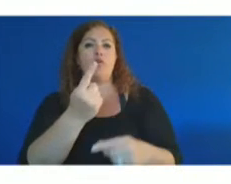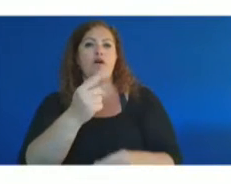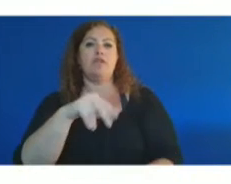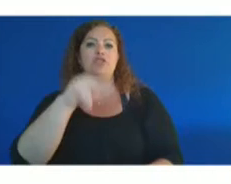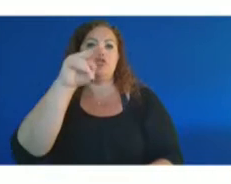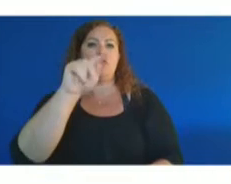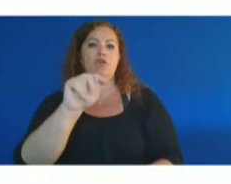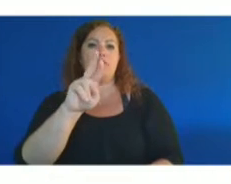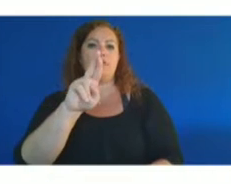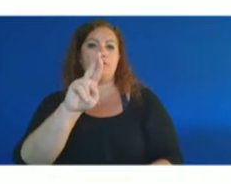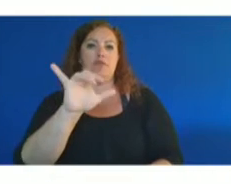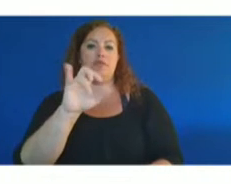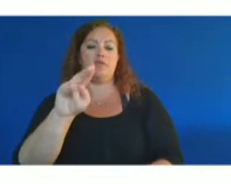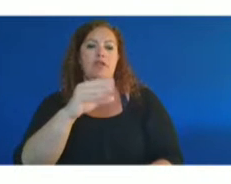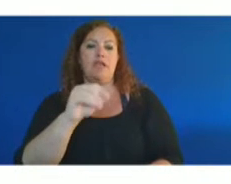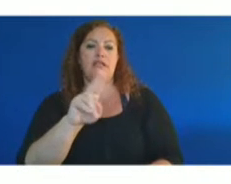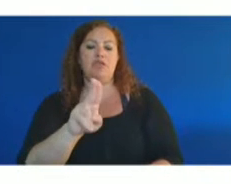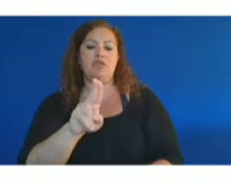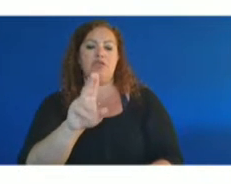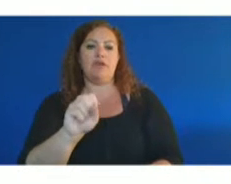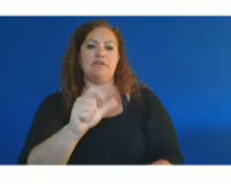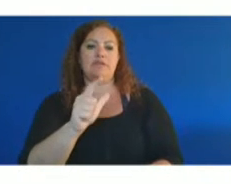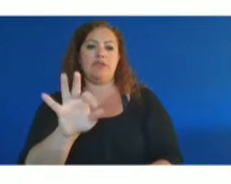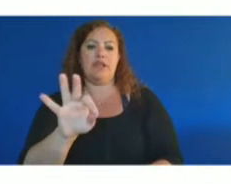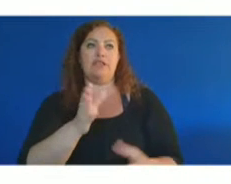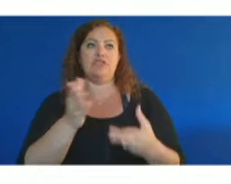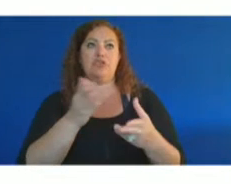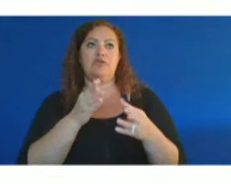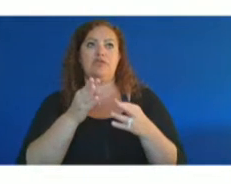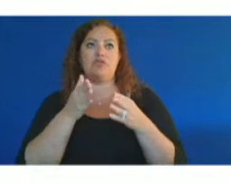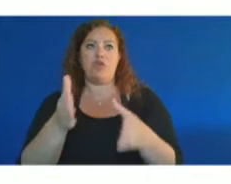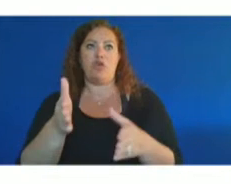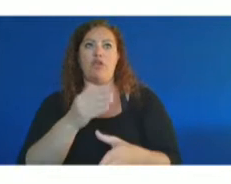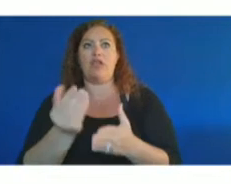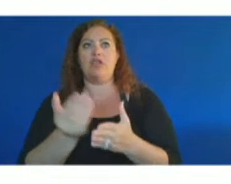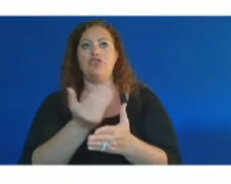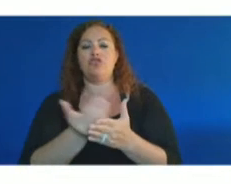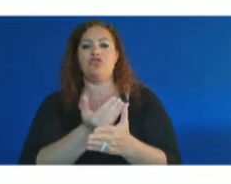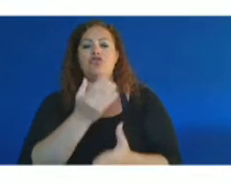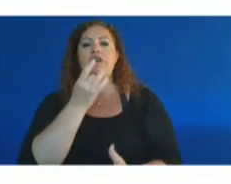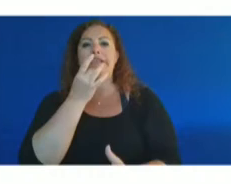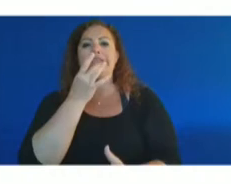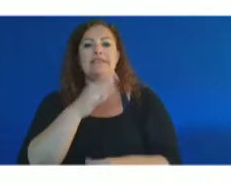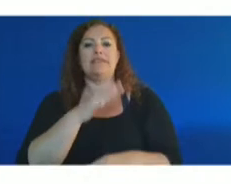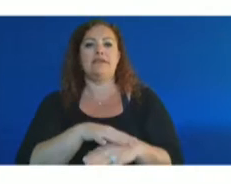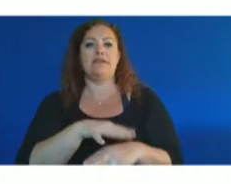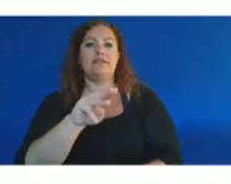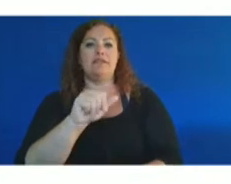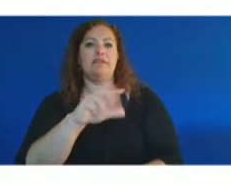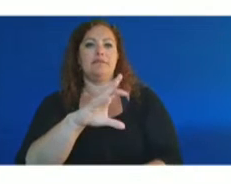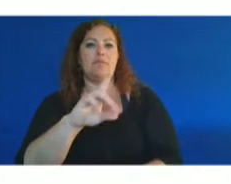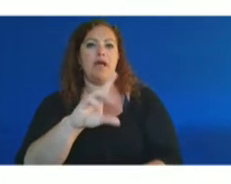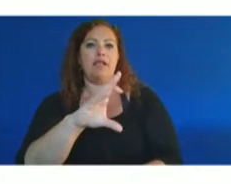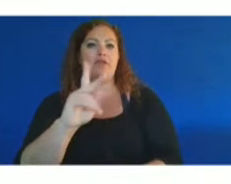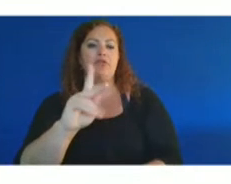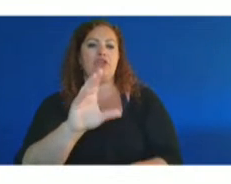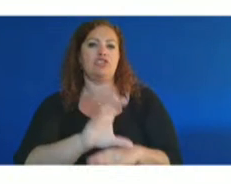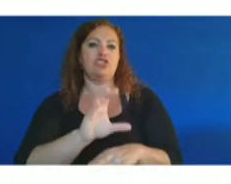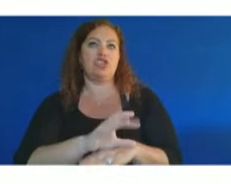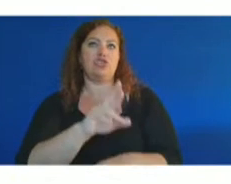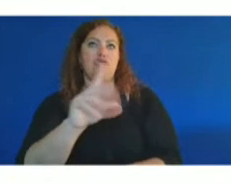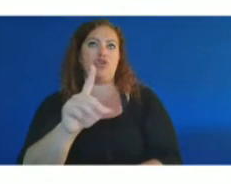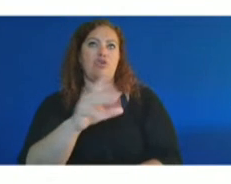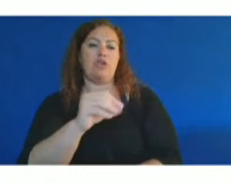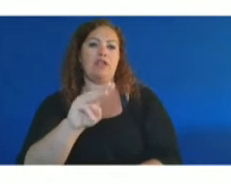the us29 service road as well as a new traffic signal on Mard Creek Church Road uh and Mard